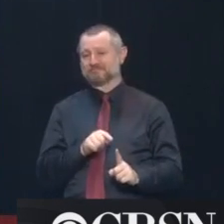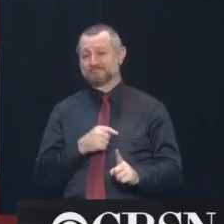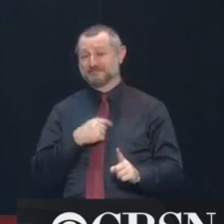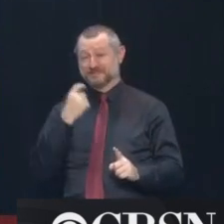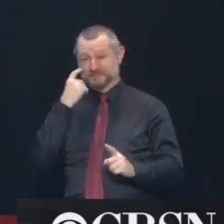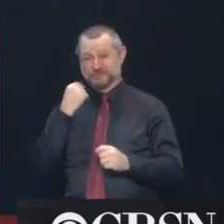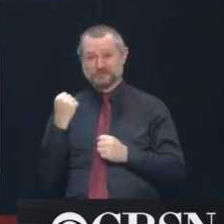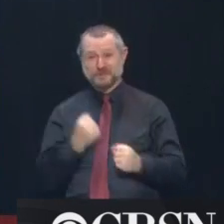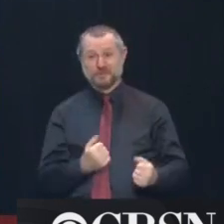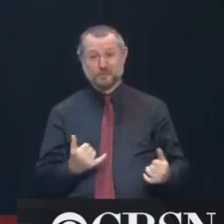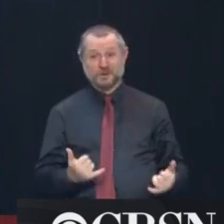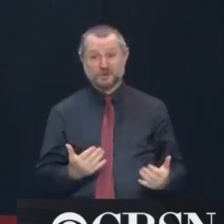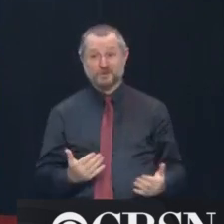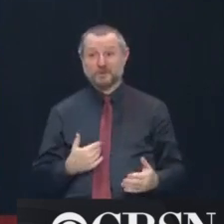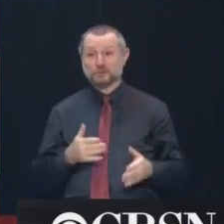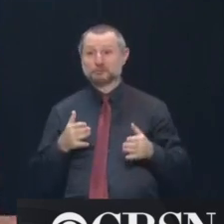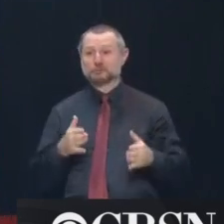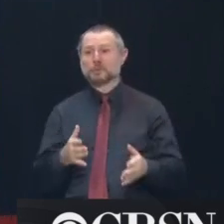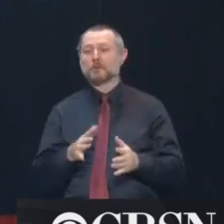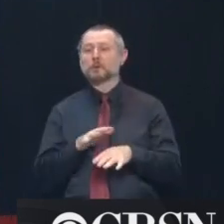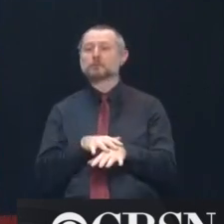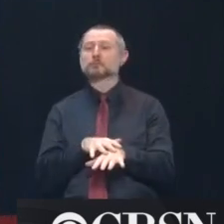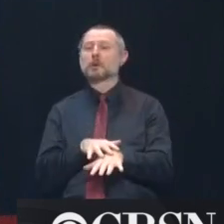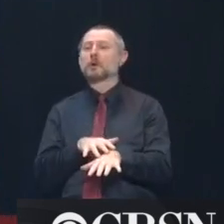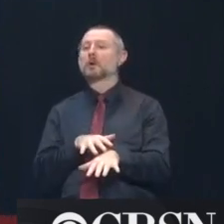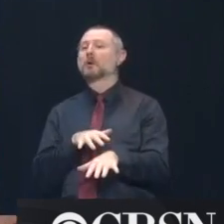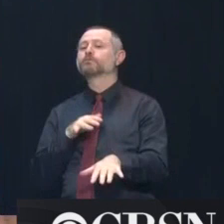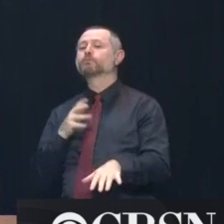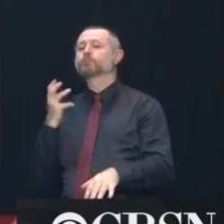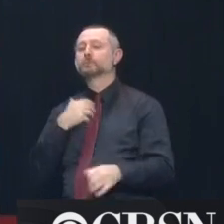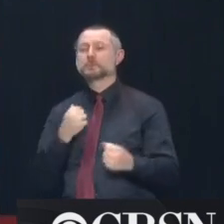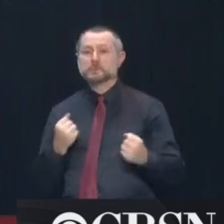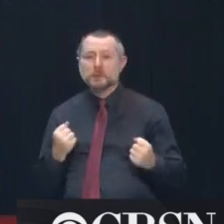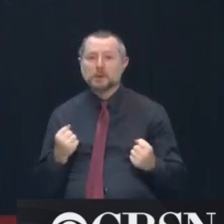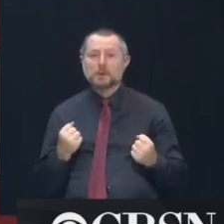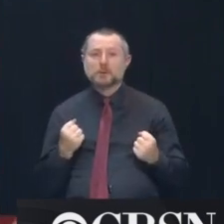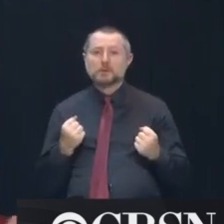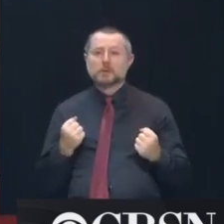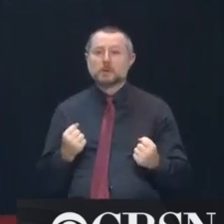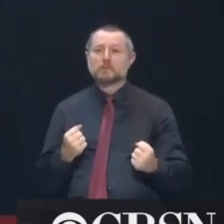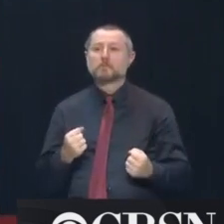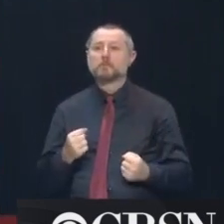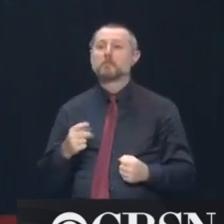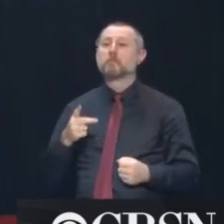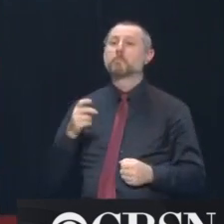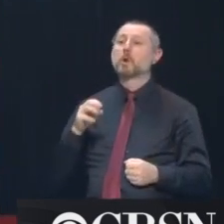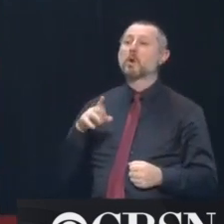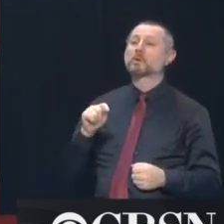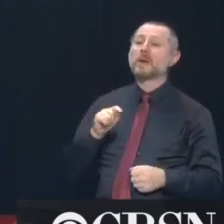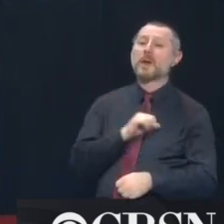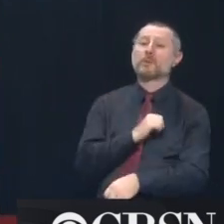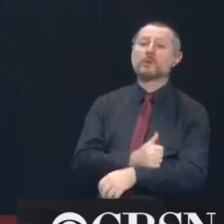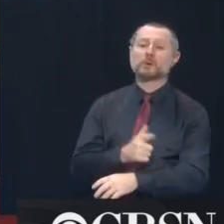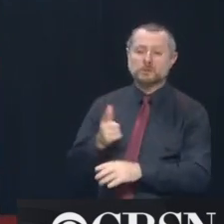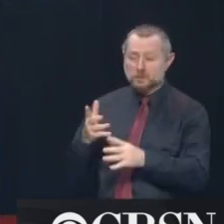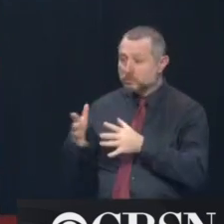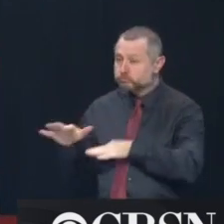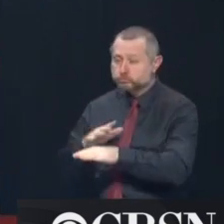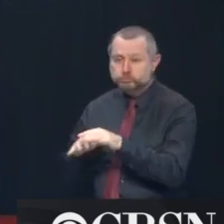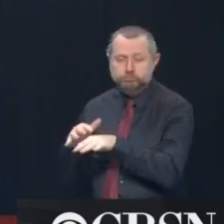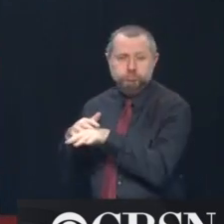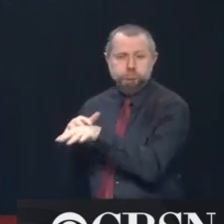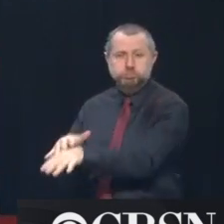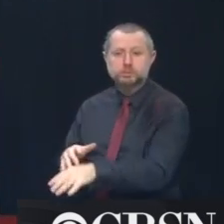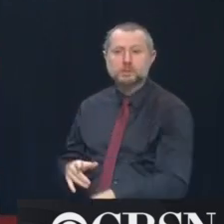seen probably since the beginning of COVID. We look at the Port Authority numbers, we look at the numbers at the airports in upstate New York, you're seeing an increase